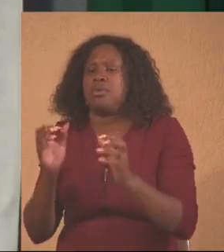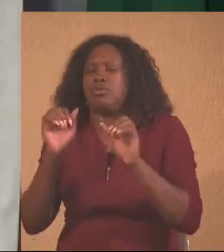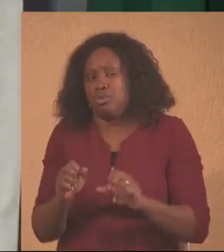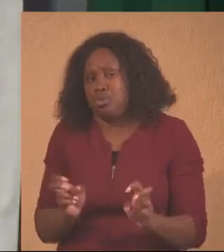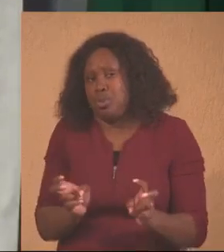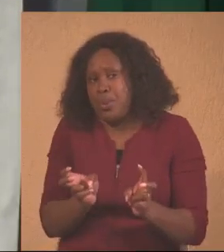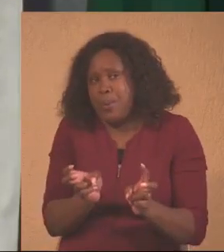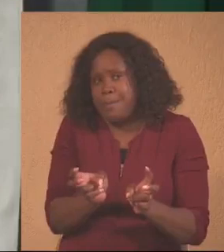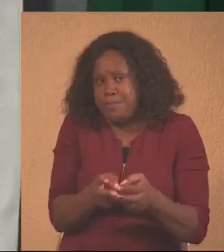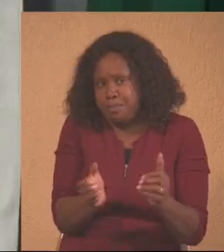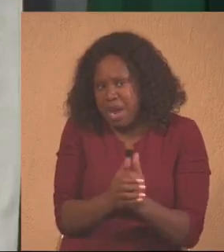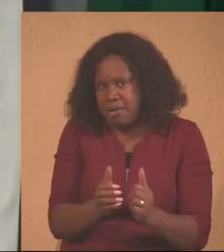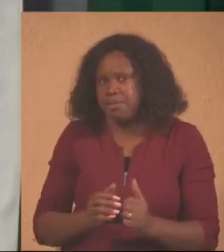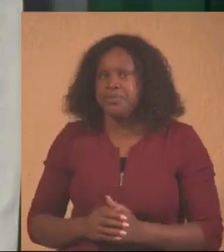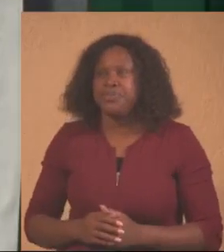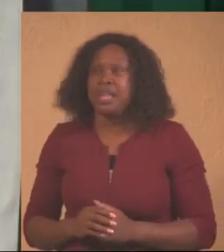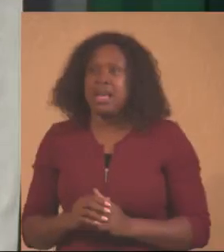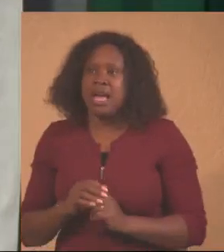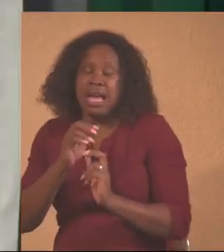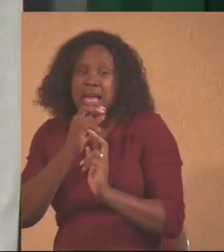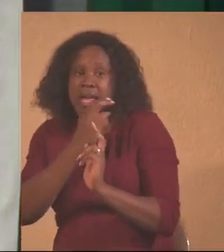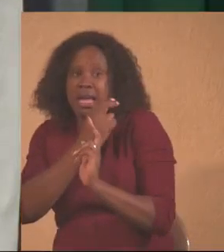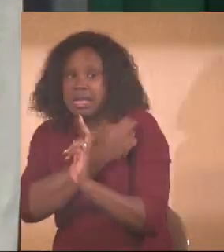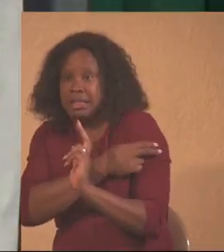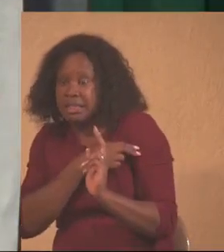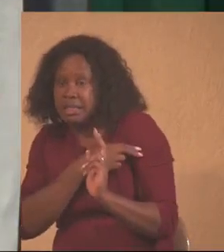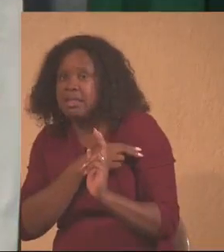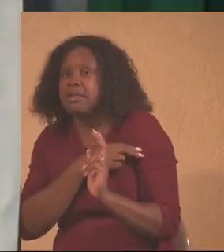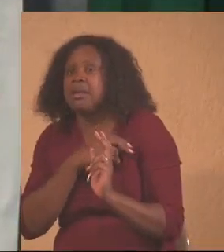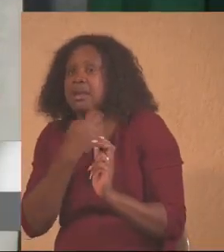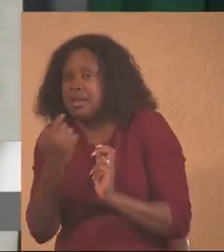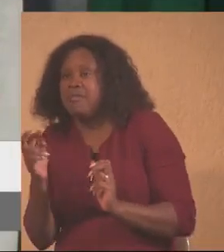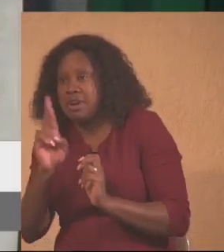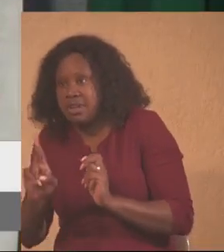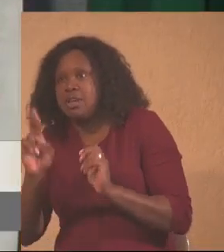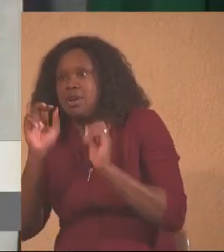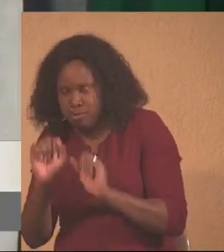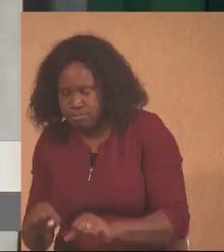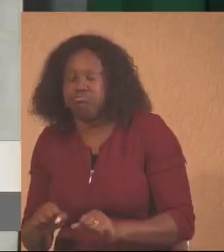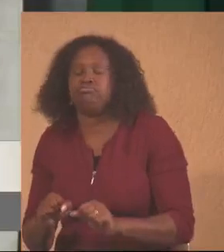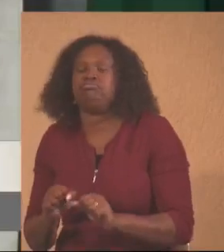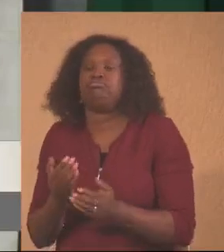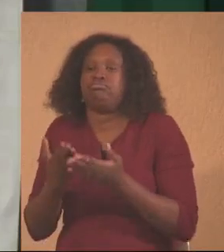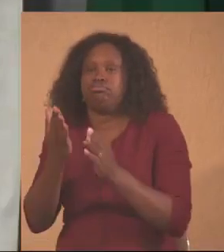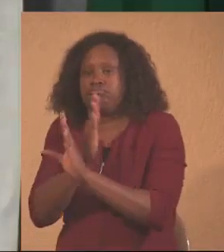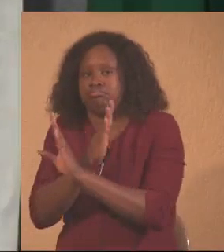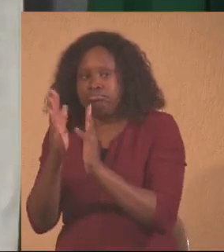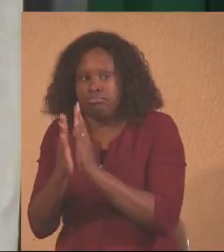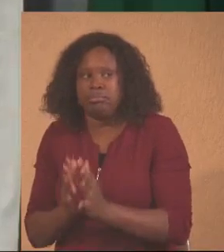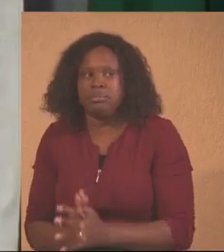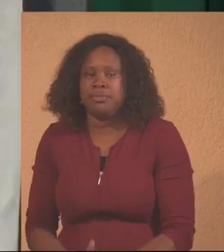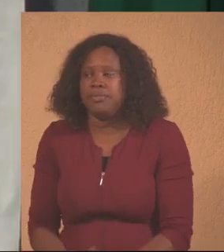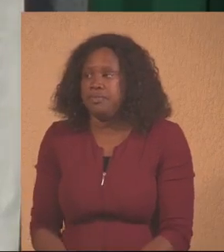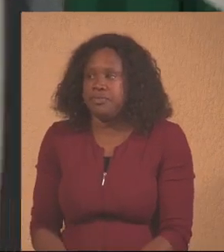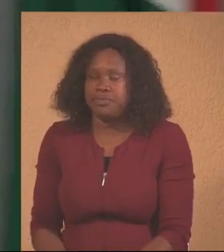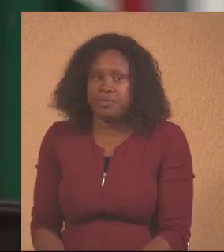will take place. So the health workers on the ground in every region will direct them. Okay, there's also another, oh yes.